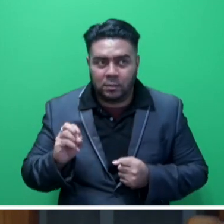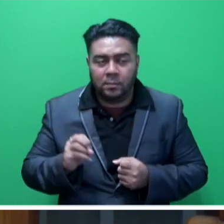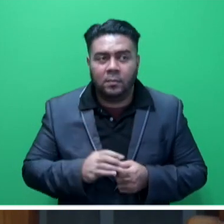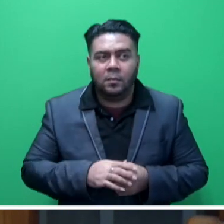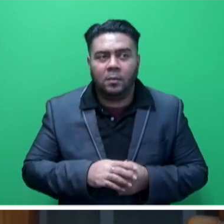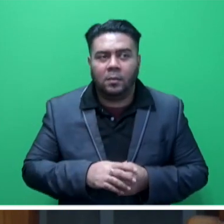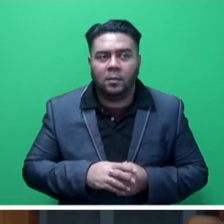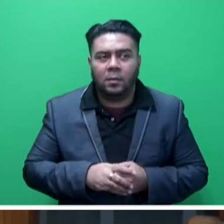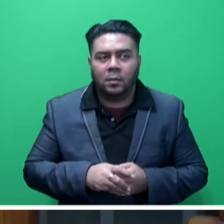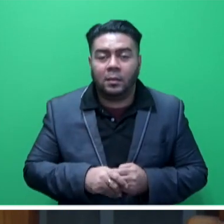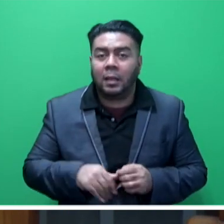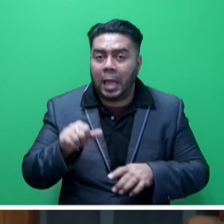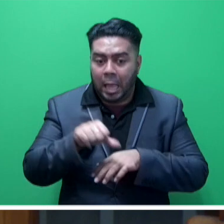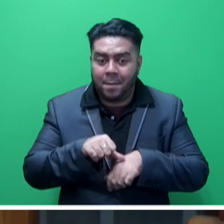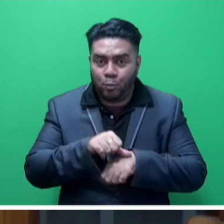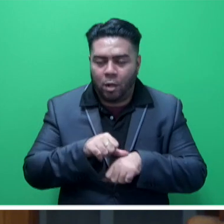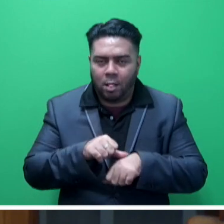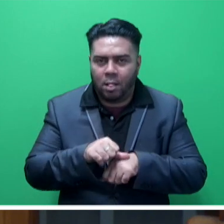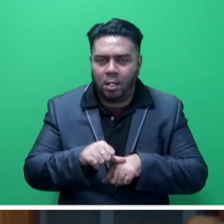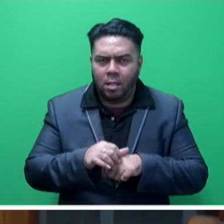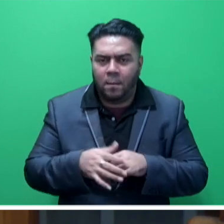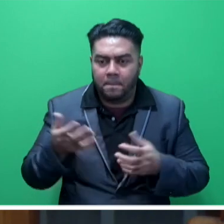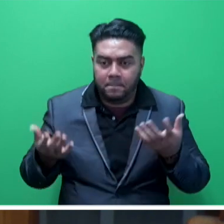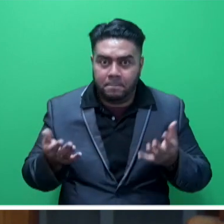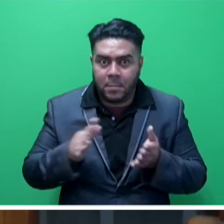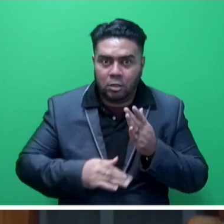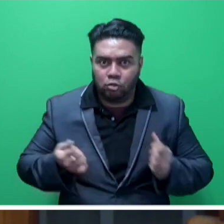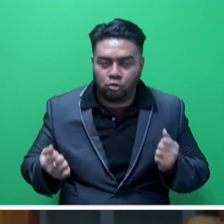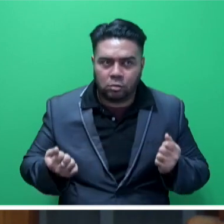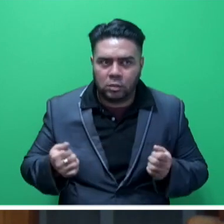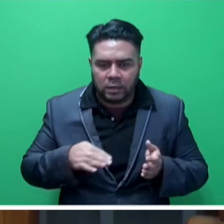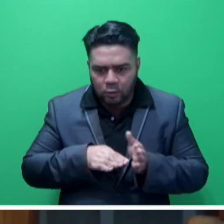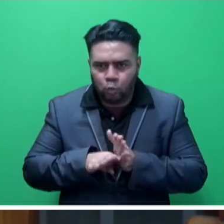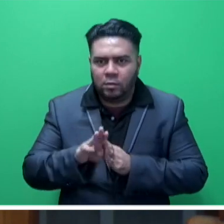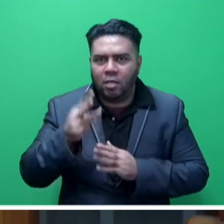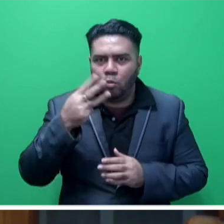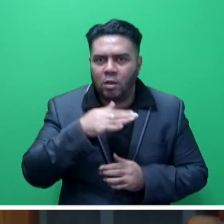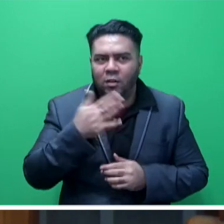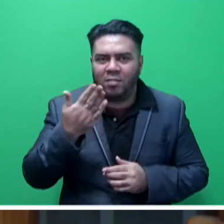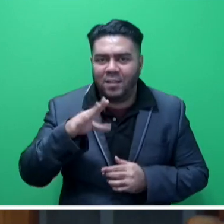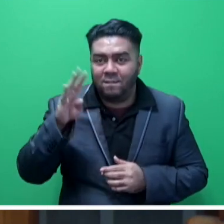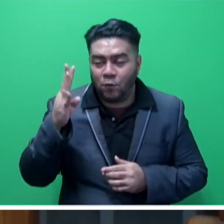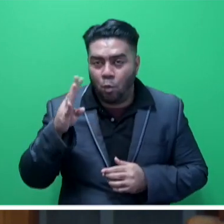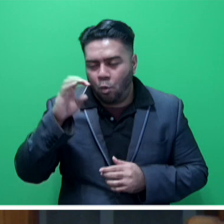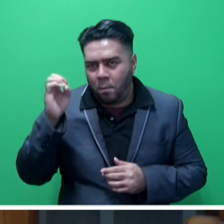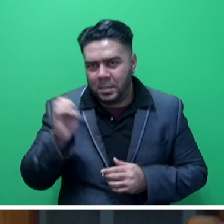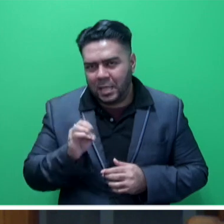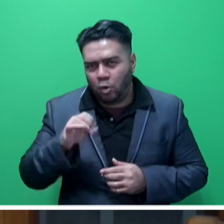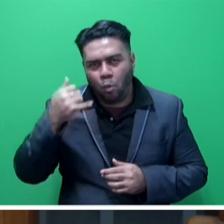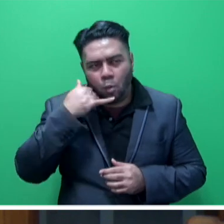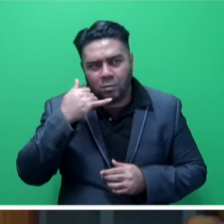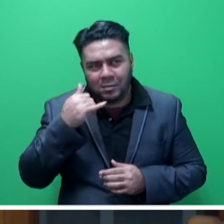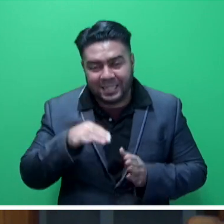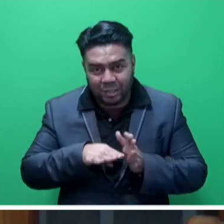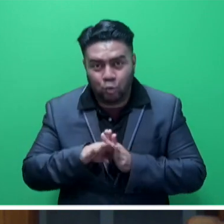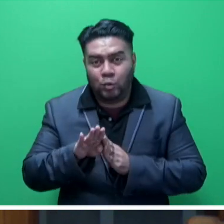for April compared to March of the same year. One, there was an increase of 334% calls to the helpline, increase